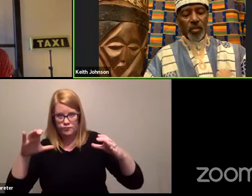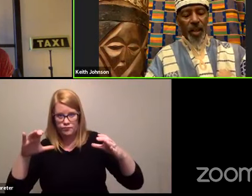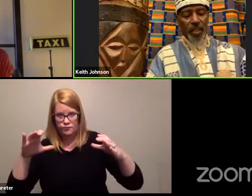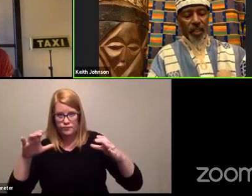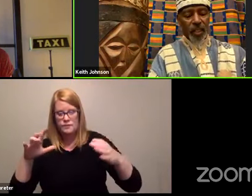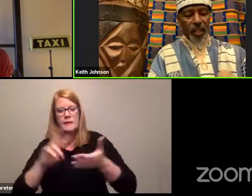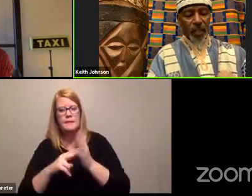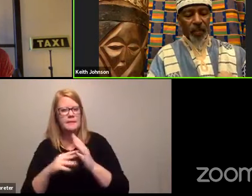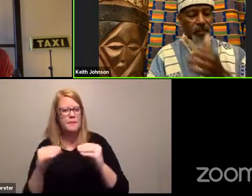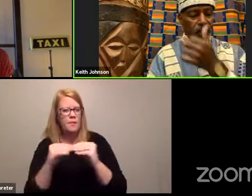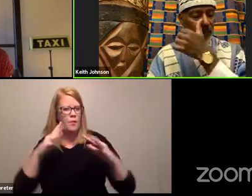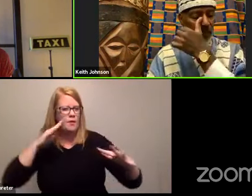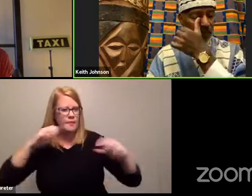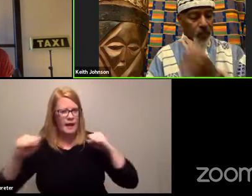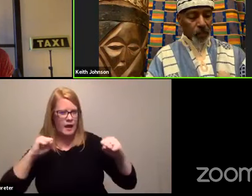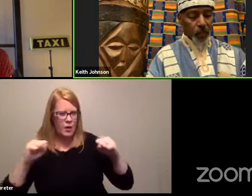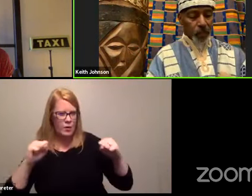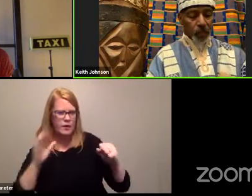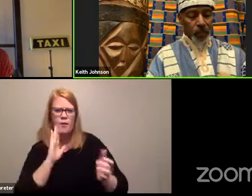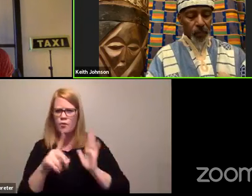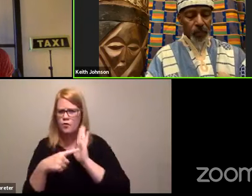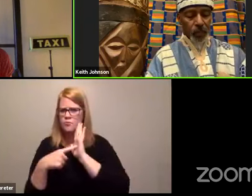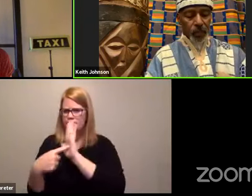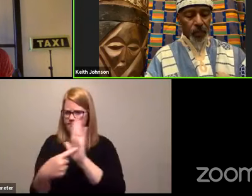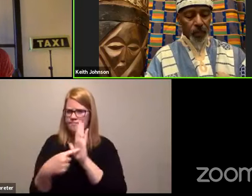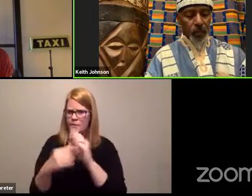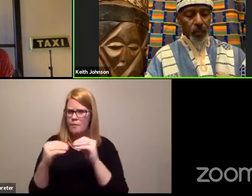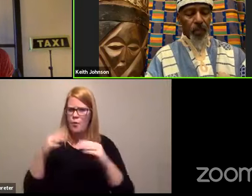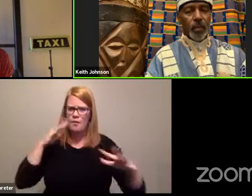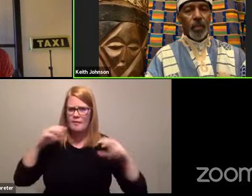change drastically.